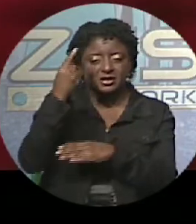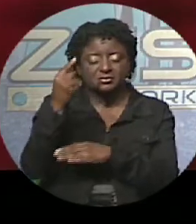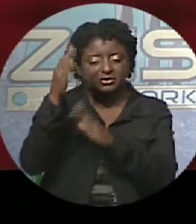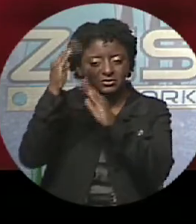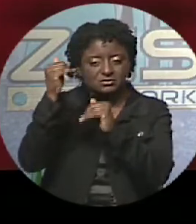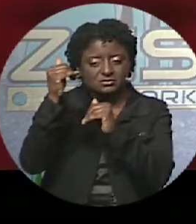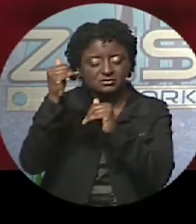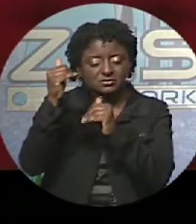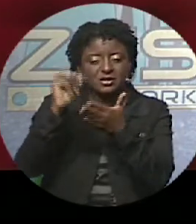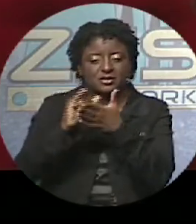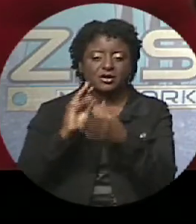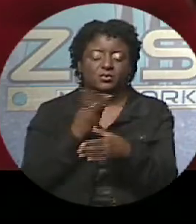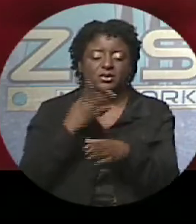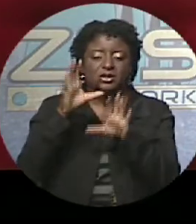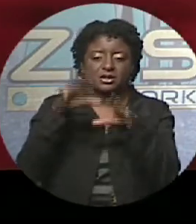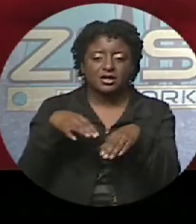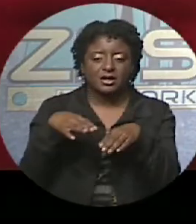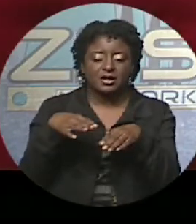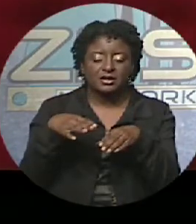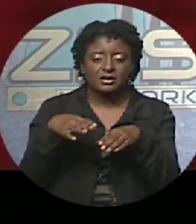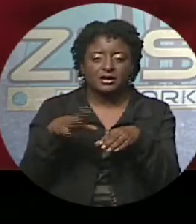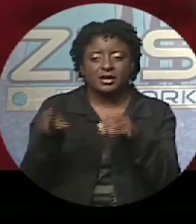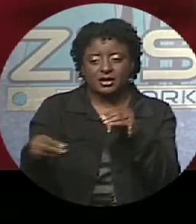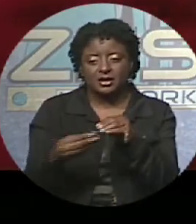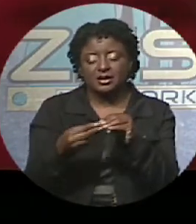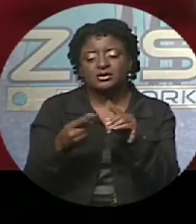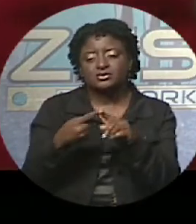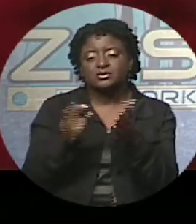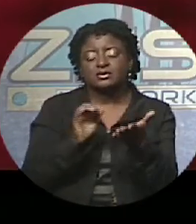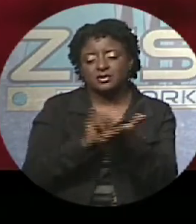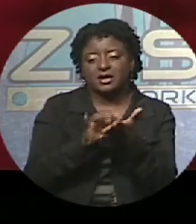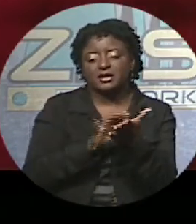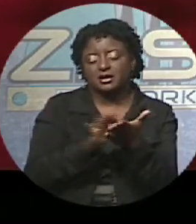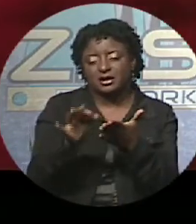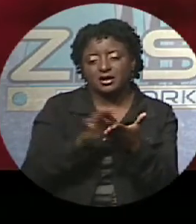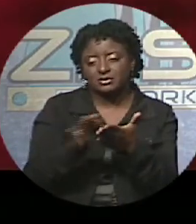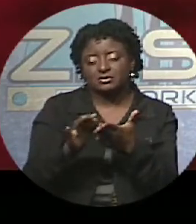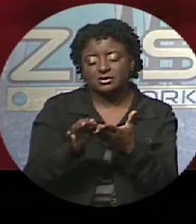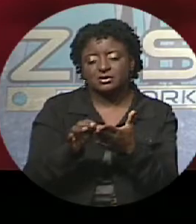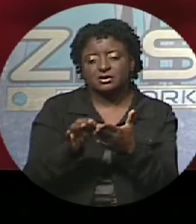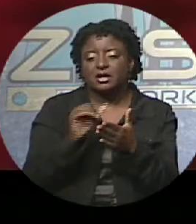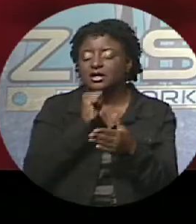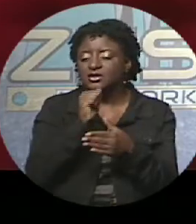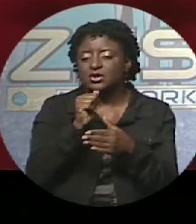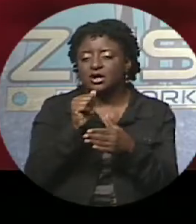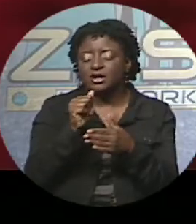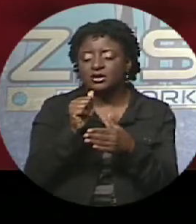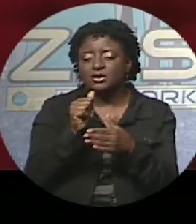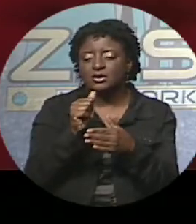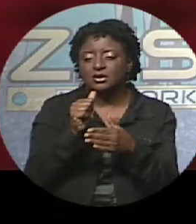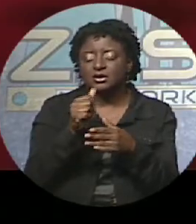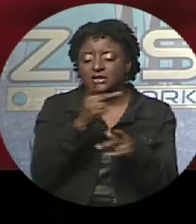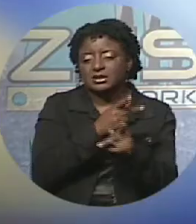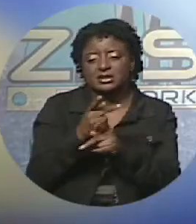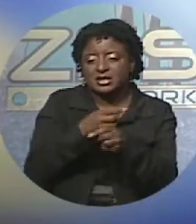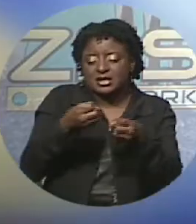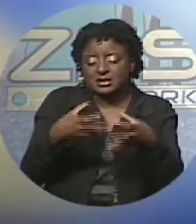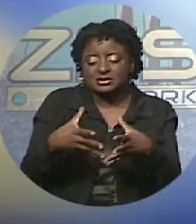anticipate that we would be able to replenish that account, and we will not operate it as a slush fund as the previous